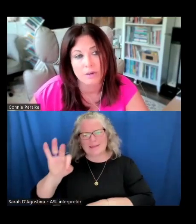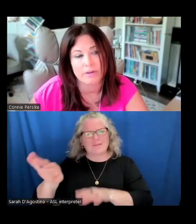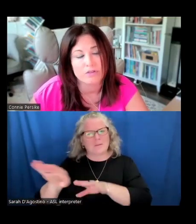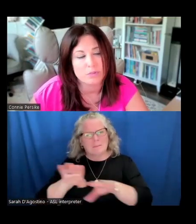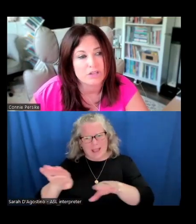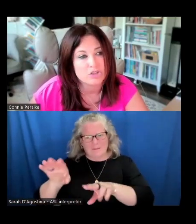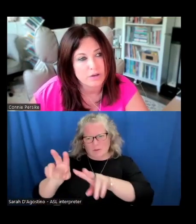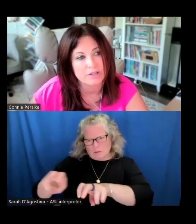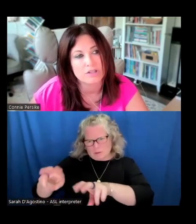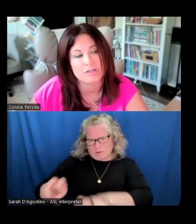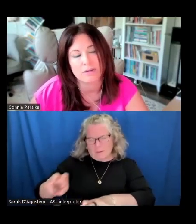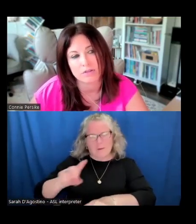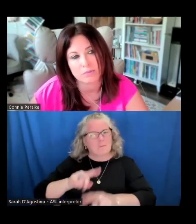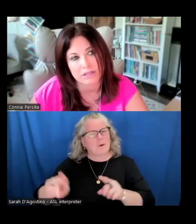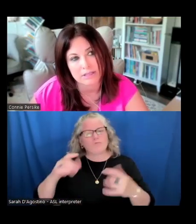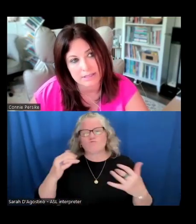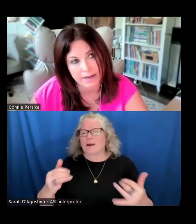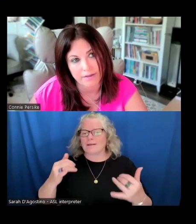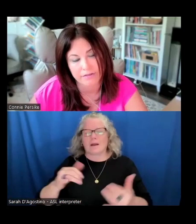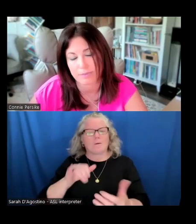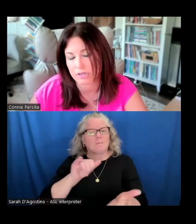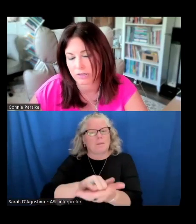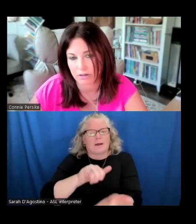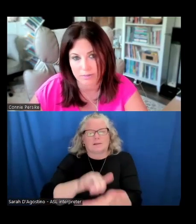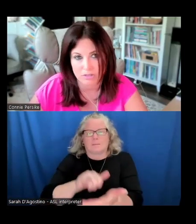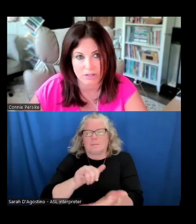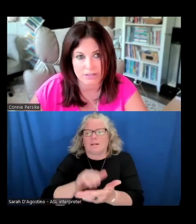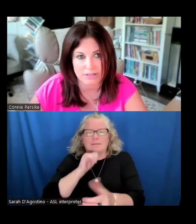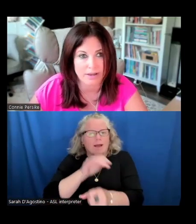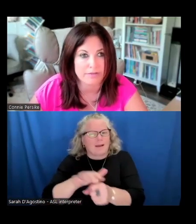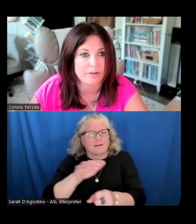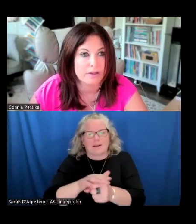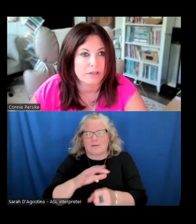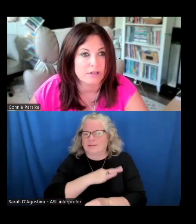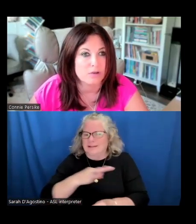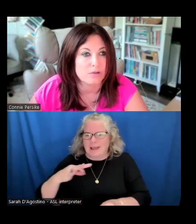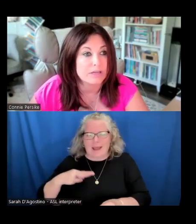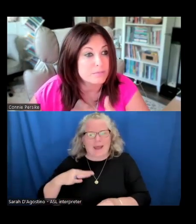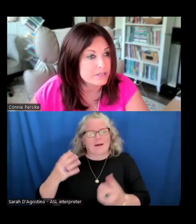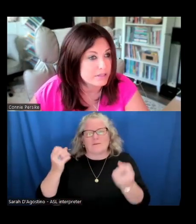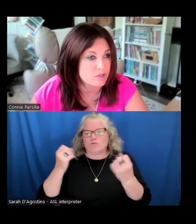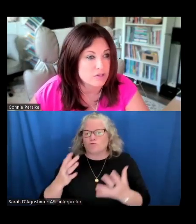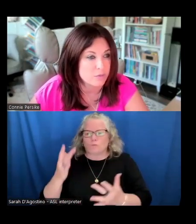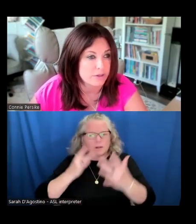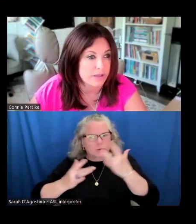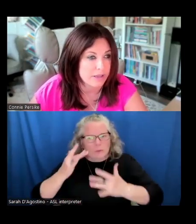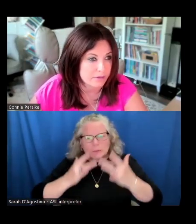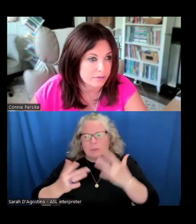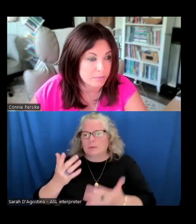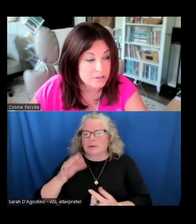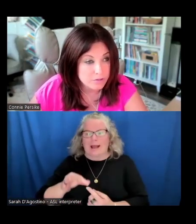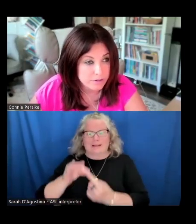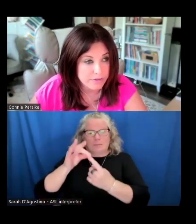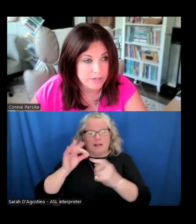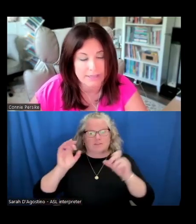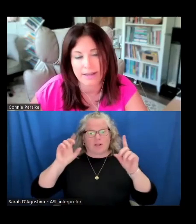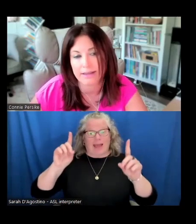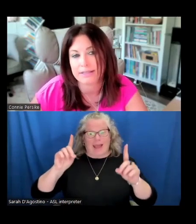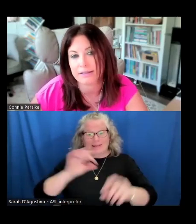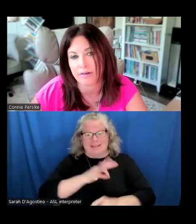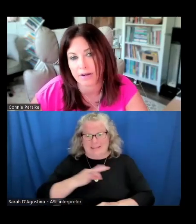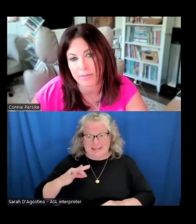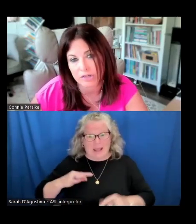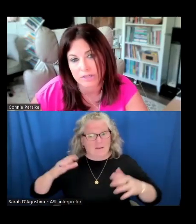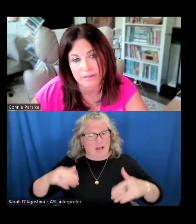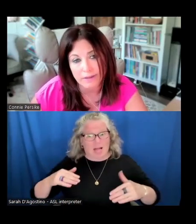possible. We have too many shortages. We have too many staff, especially our special ed staff, in positions where they haven't been certified